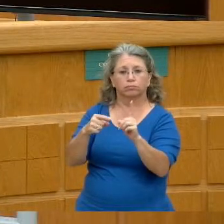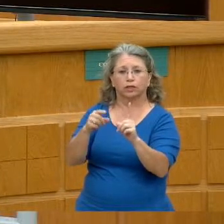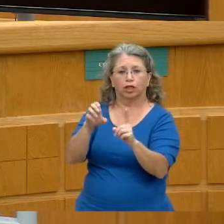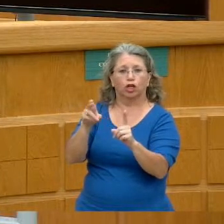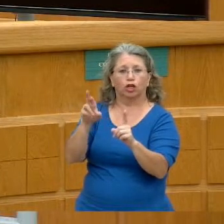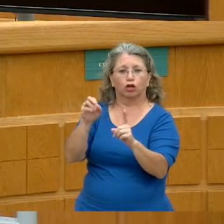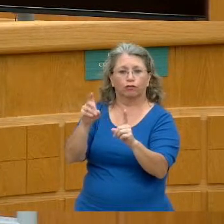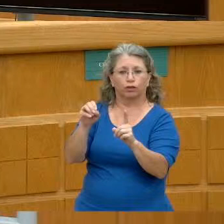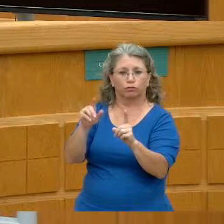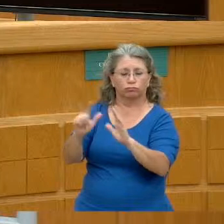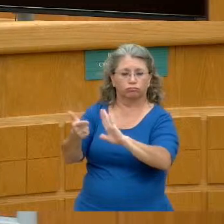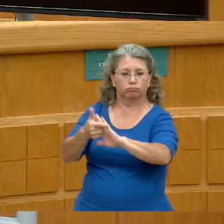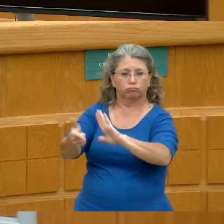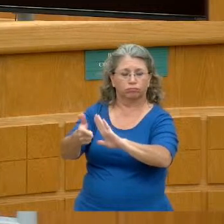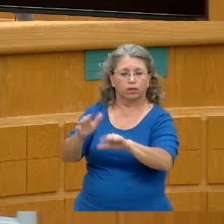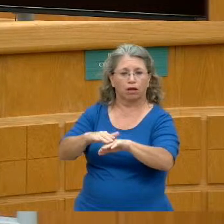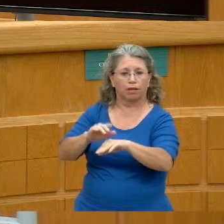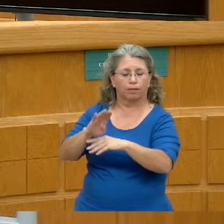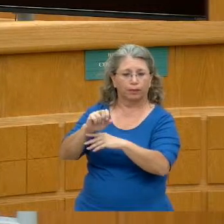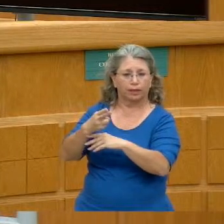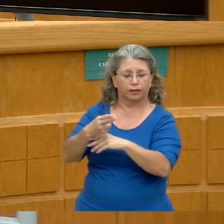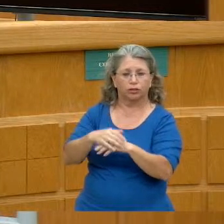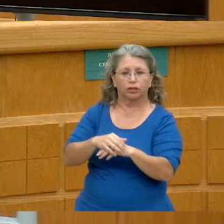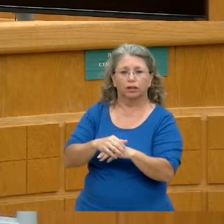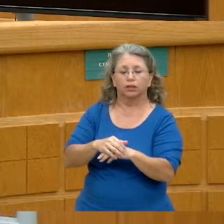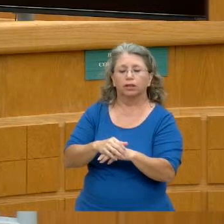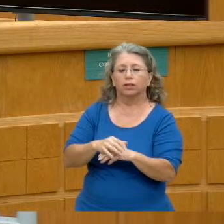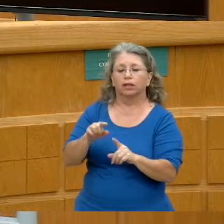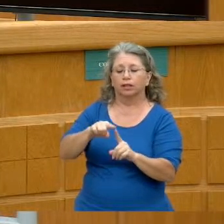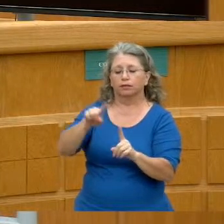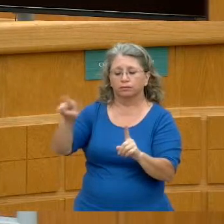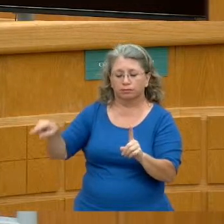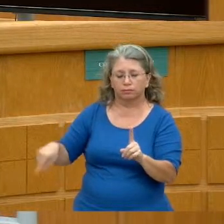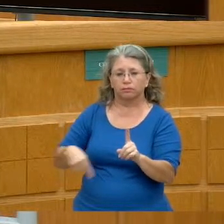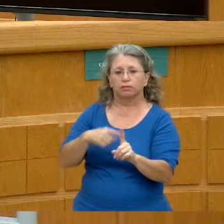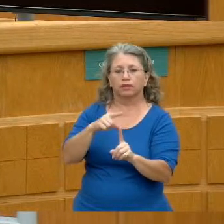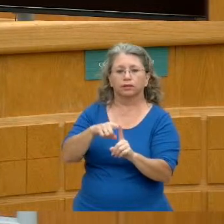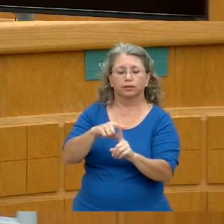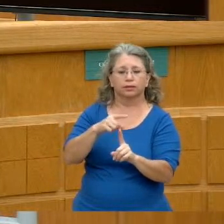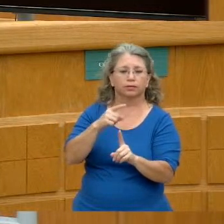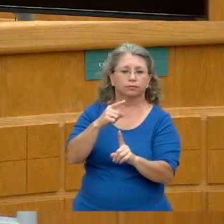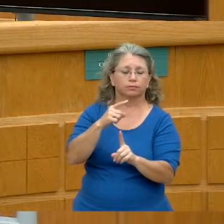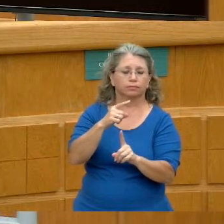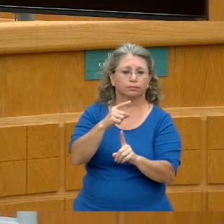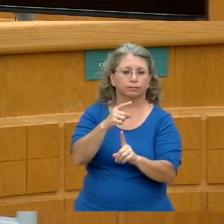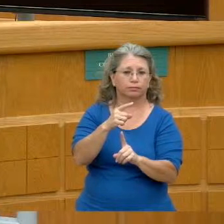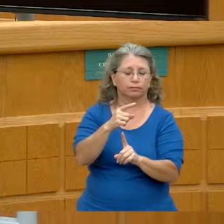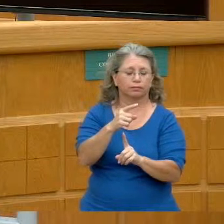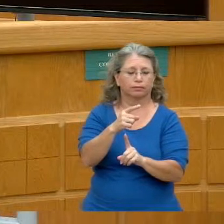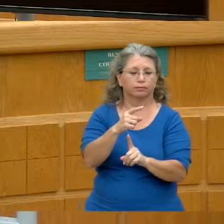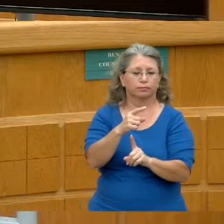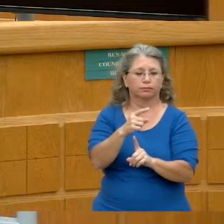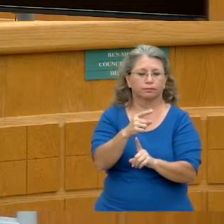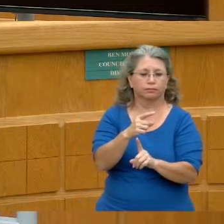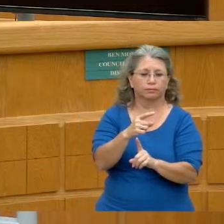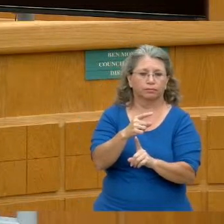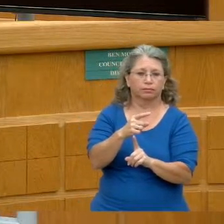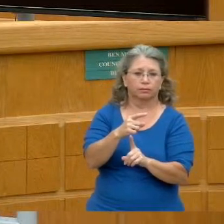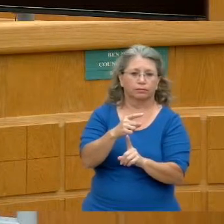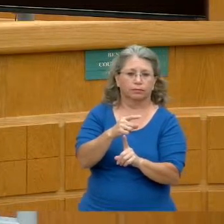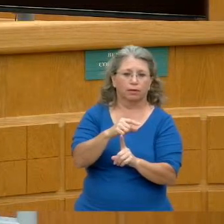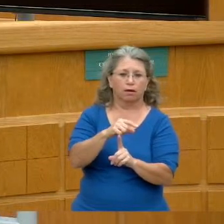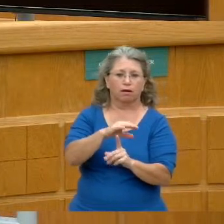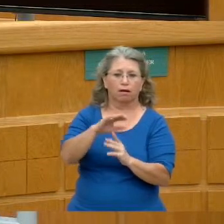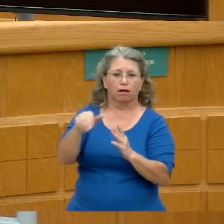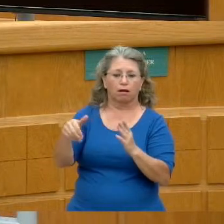And on July 11, it'll be lifted at 6 a.m. Okay, so the rest of this week, all of next